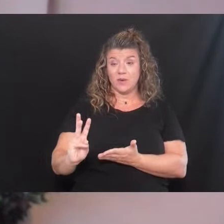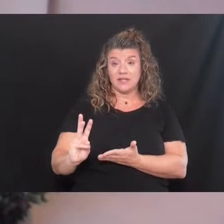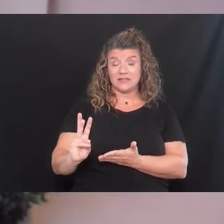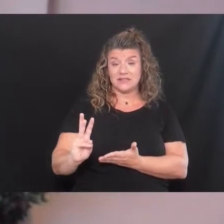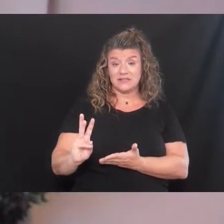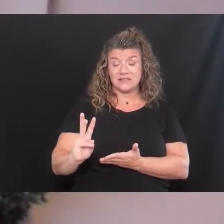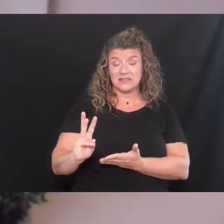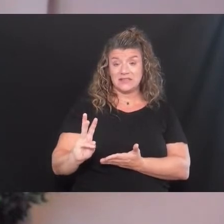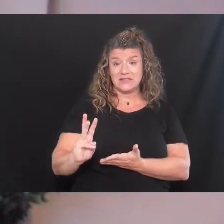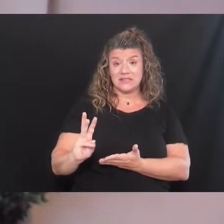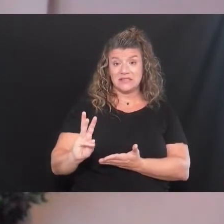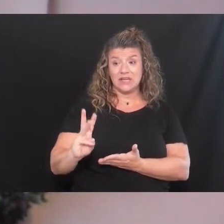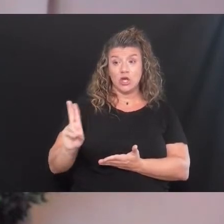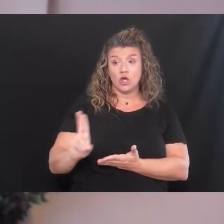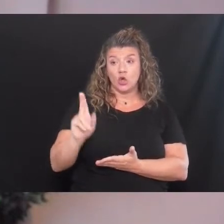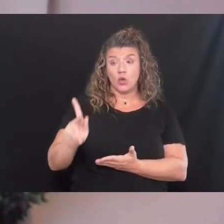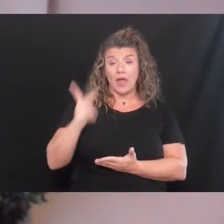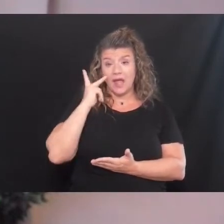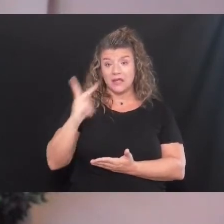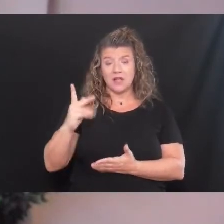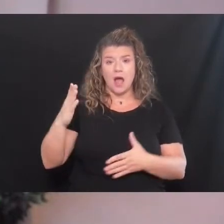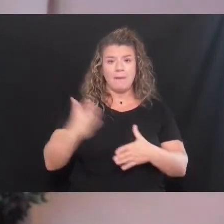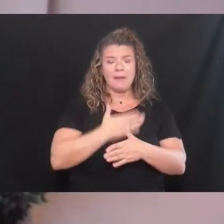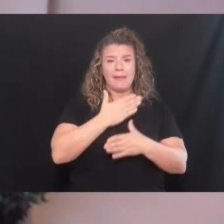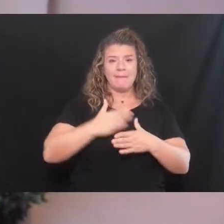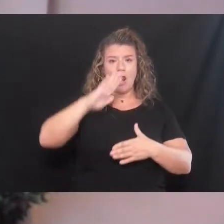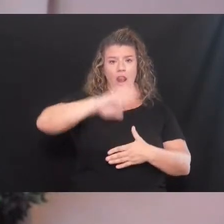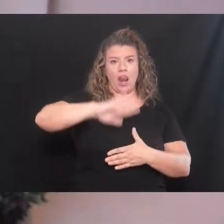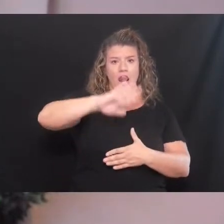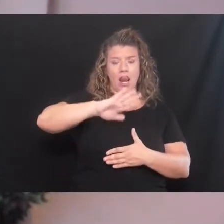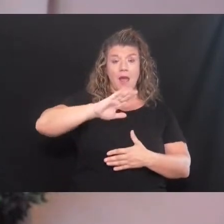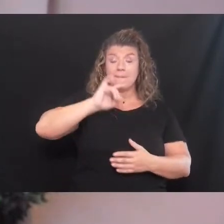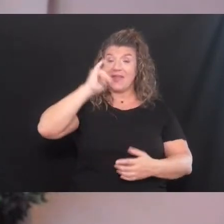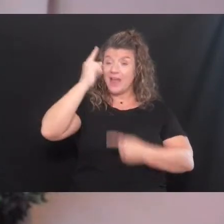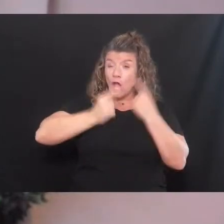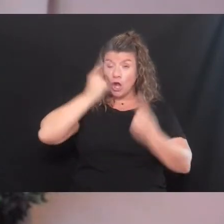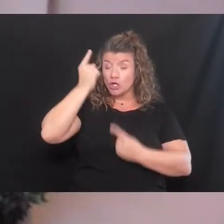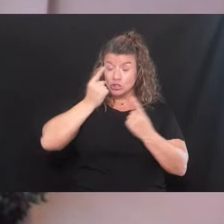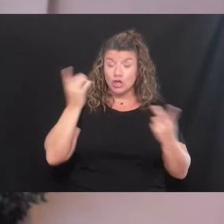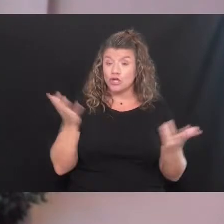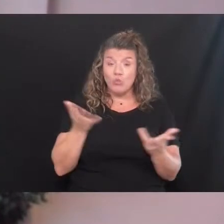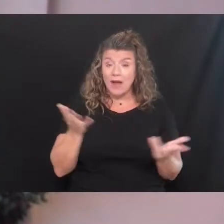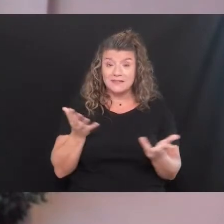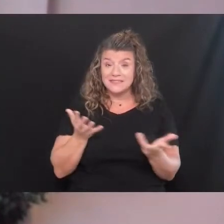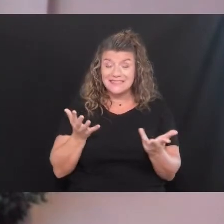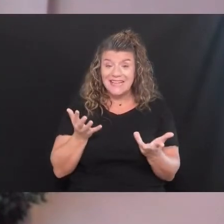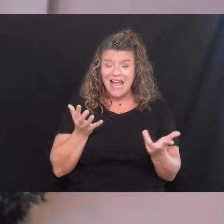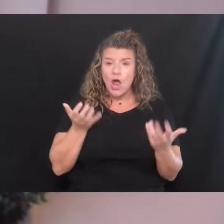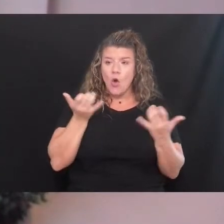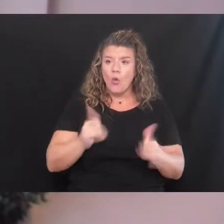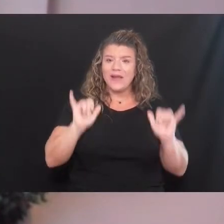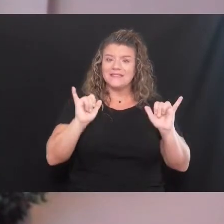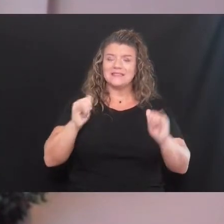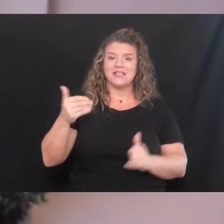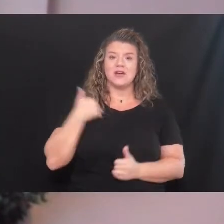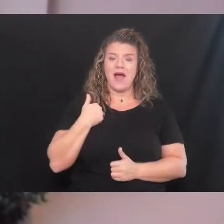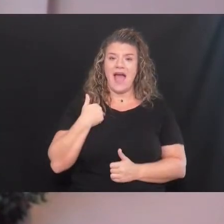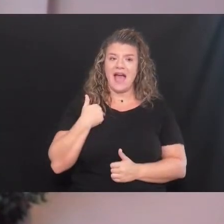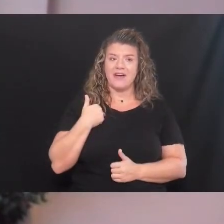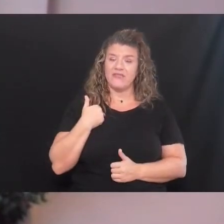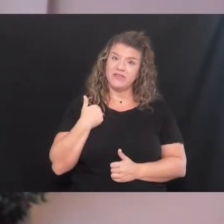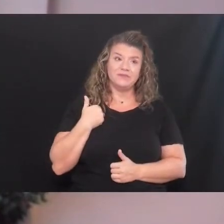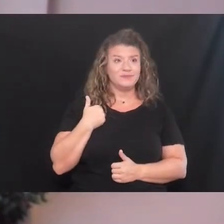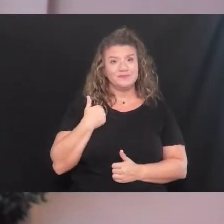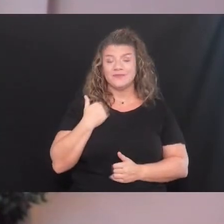that the UK saw. The real concern, of course, as the governor has said, is we still have a part of